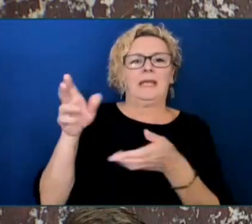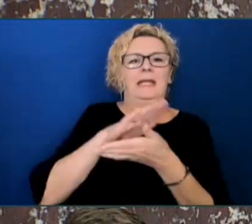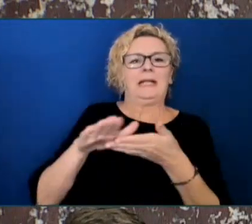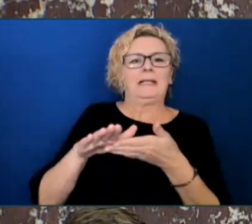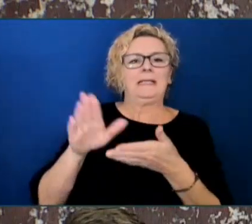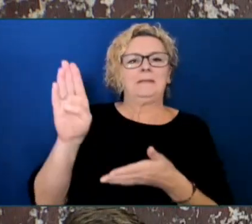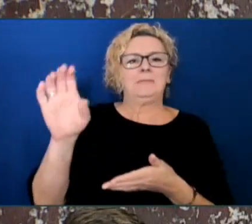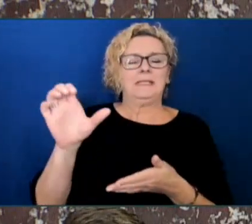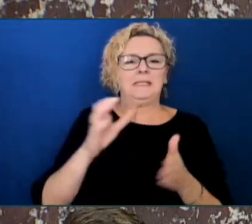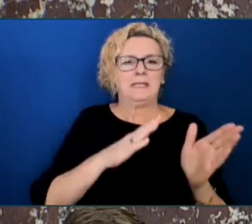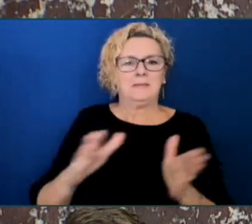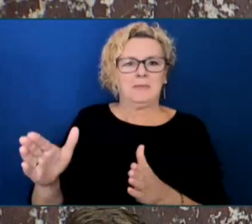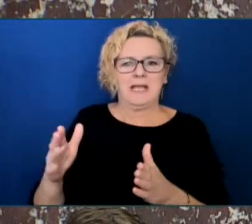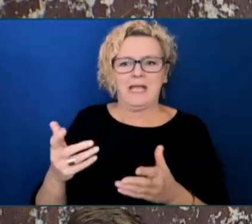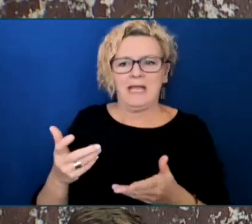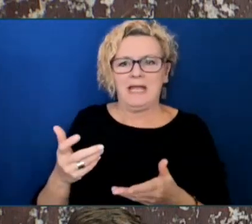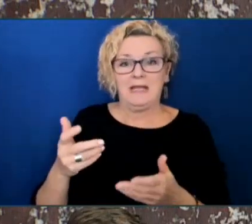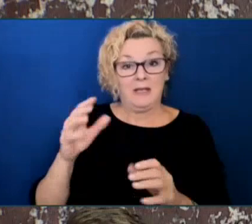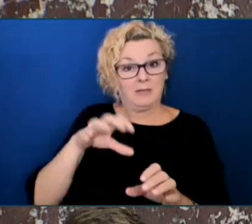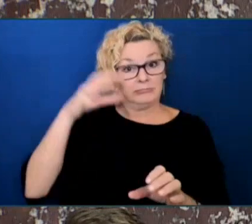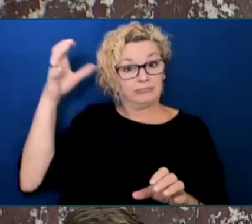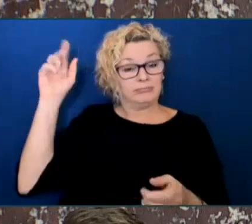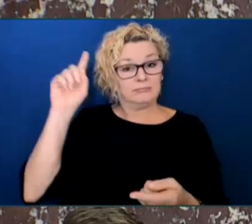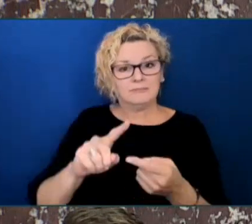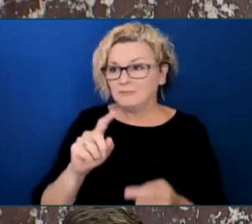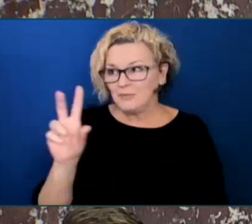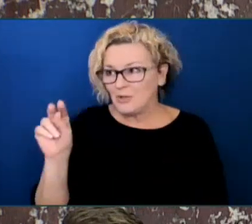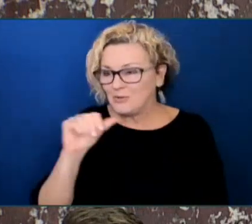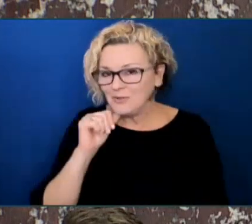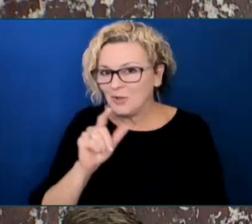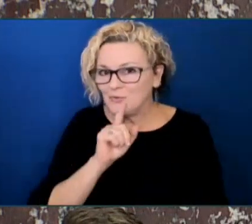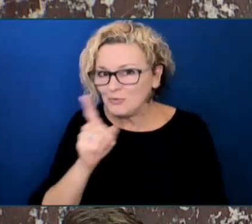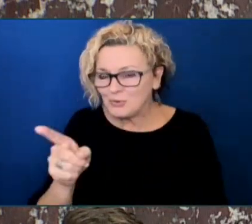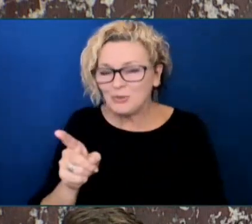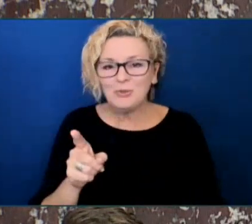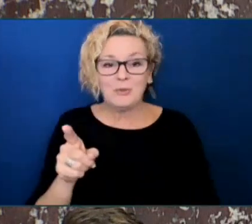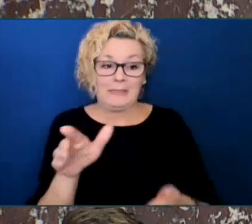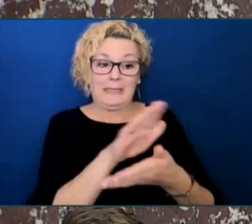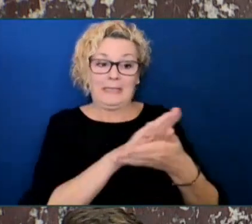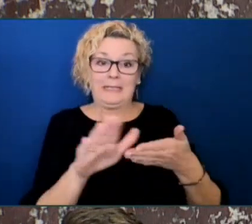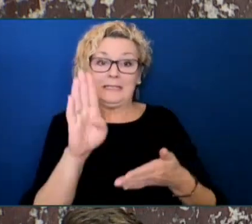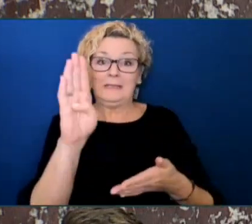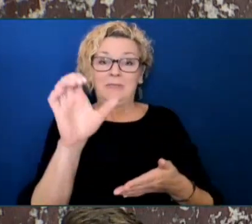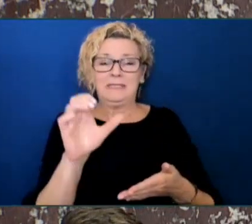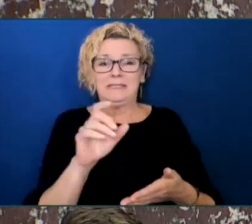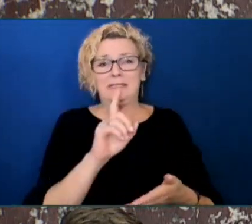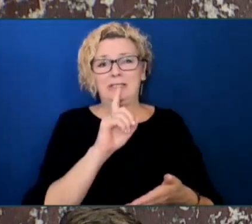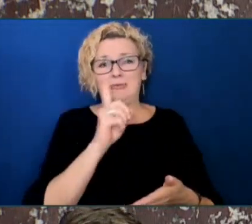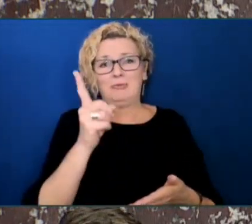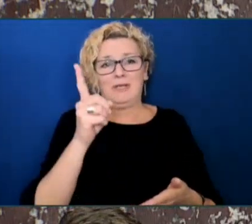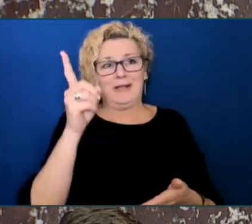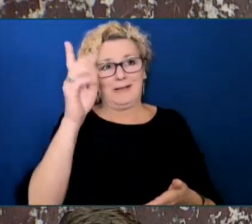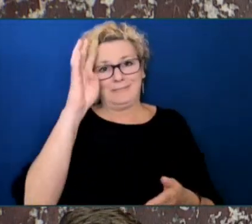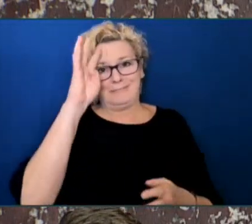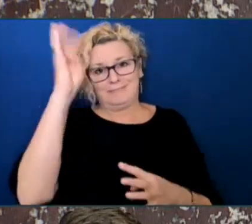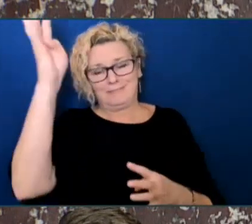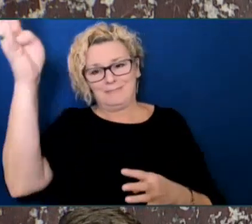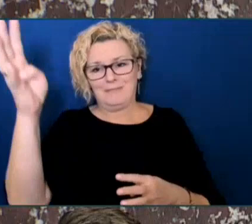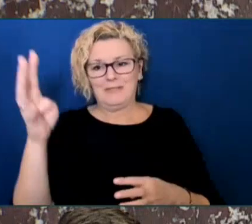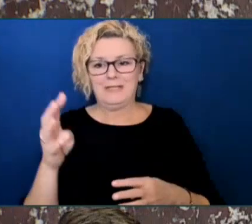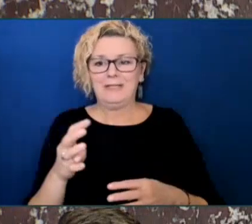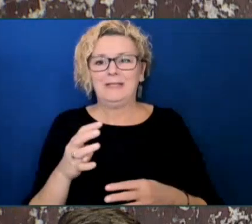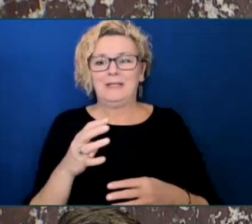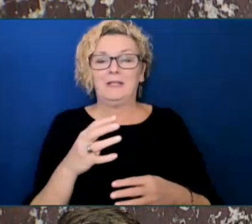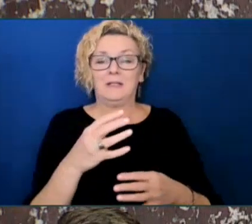here's another quote. Clean BC is in many ways a Jetsons vision of the future. Now that's from Grand Chief Stuart